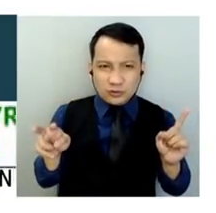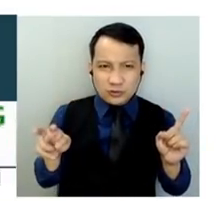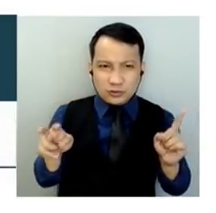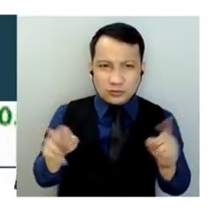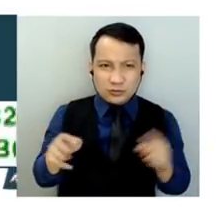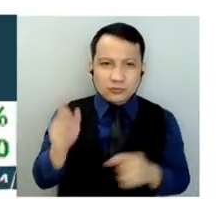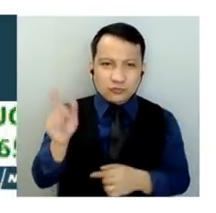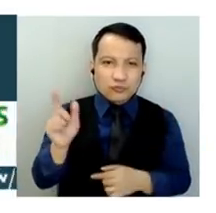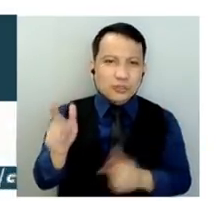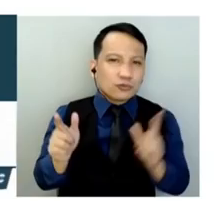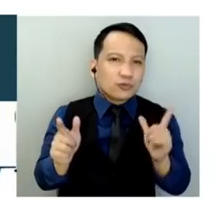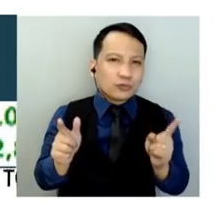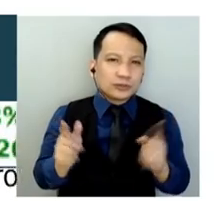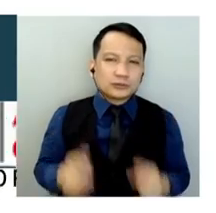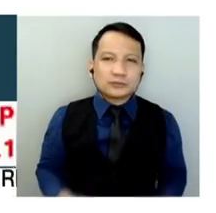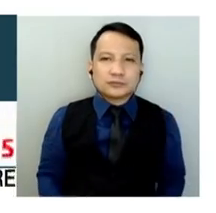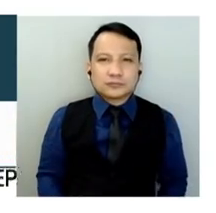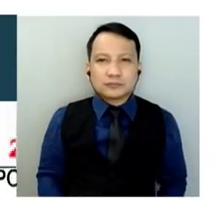2021.